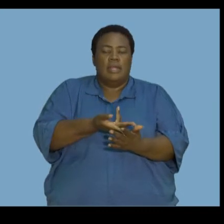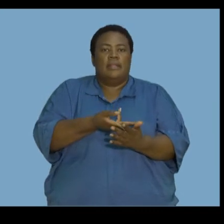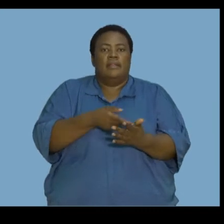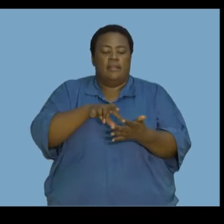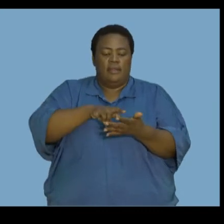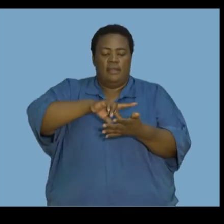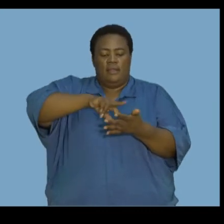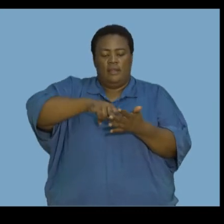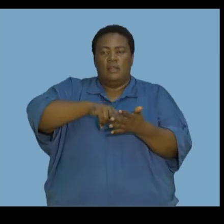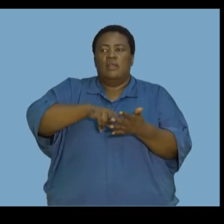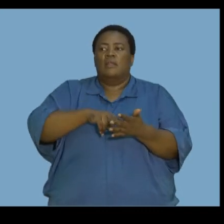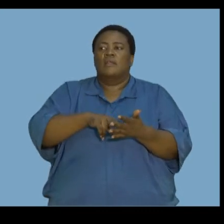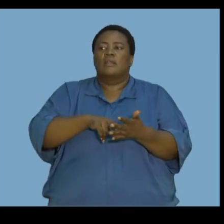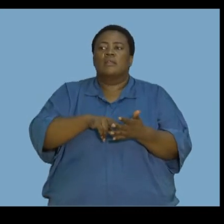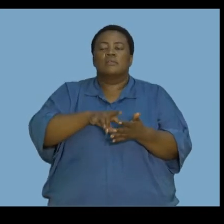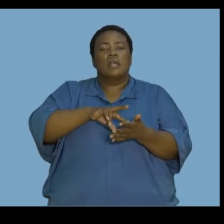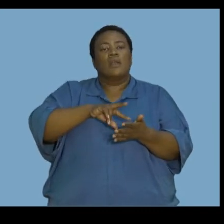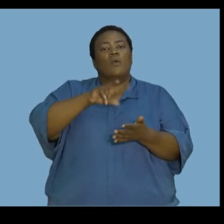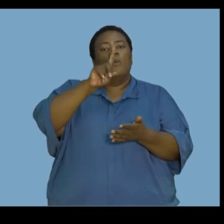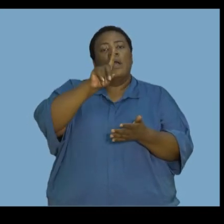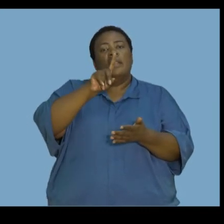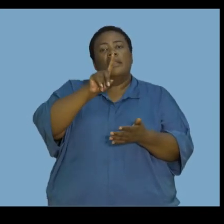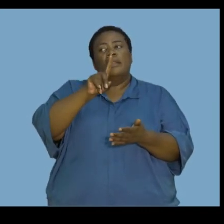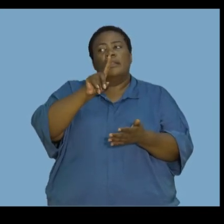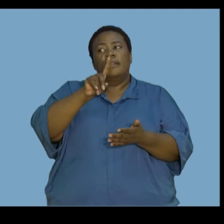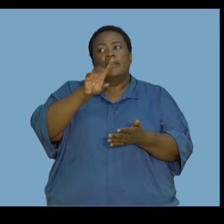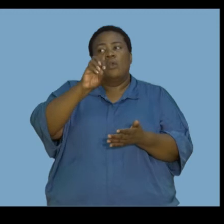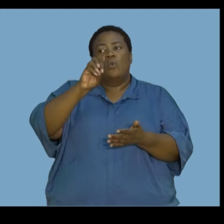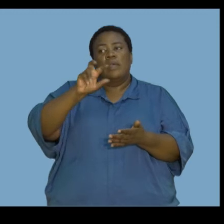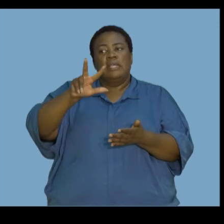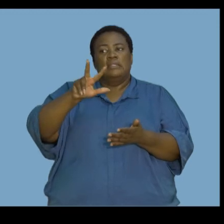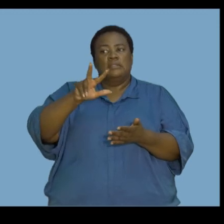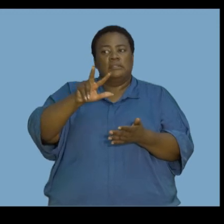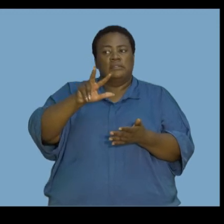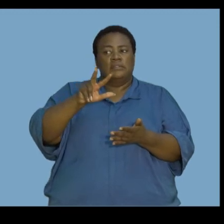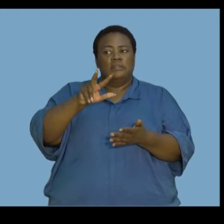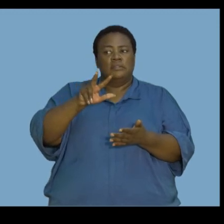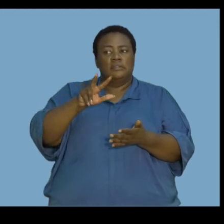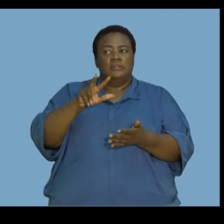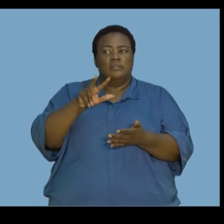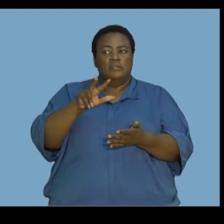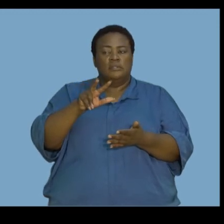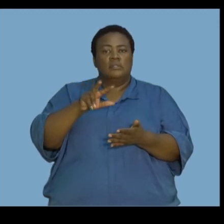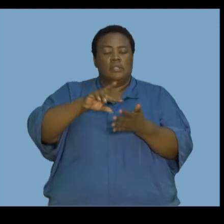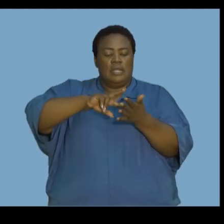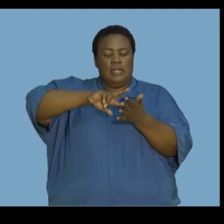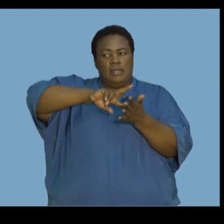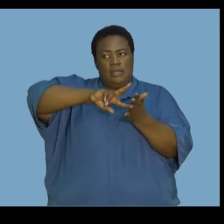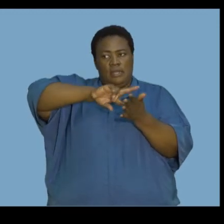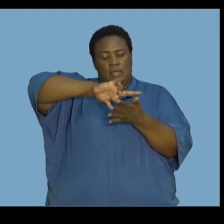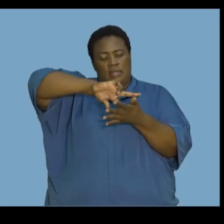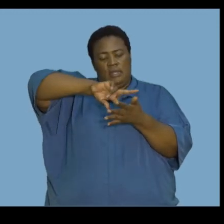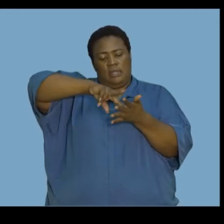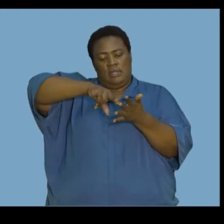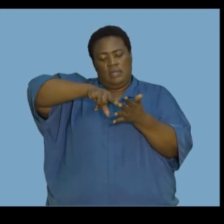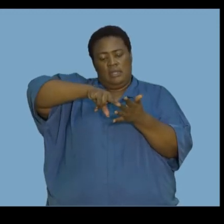the first proportion, in this case was 108, and so using, you count that out and you place a line here and you